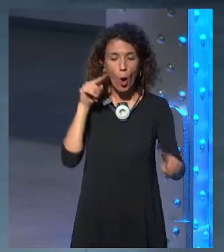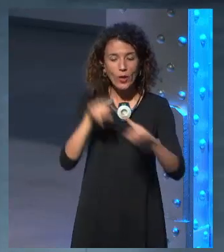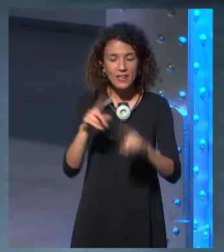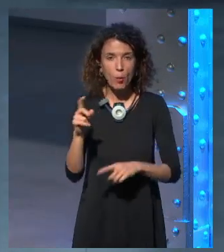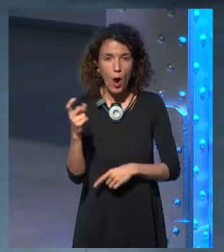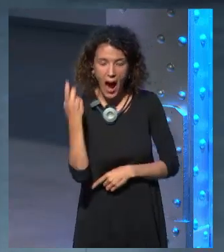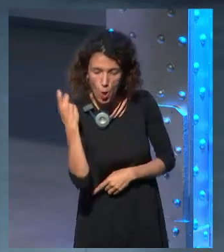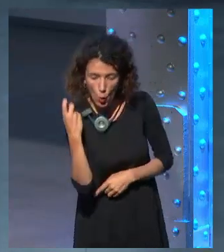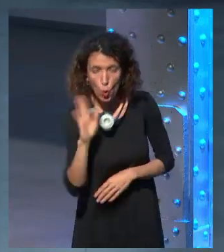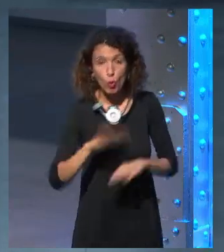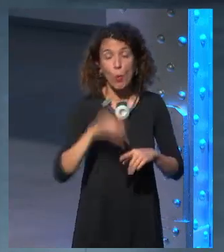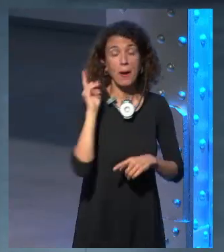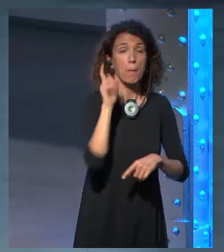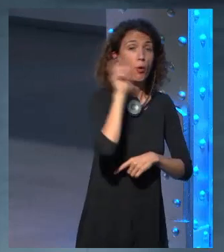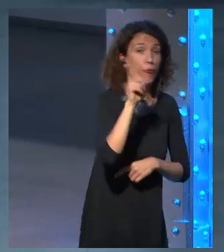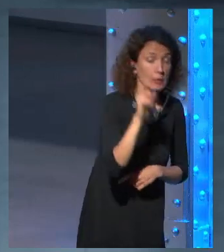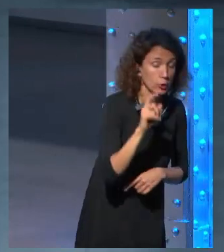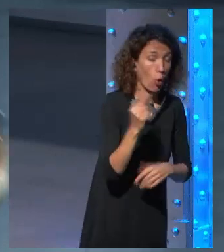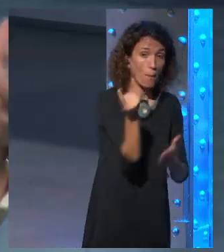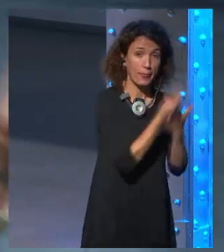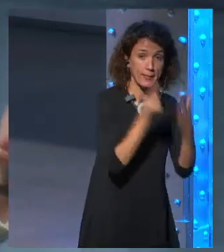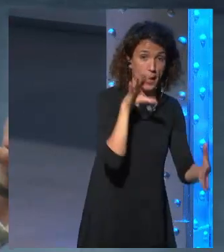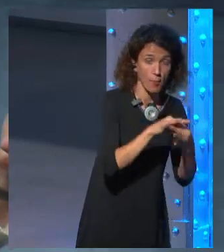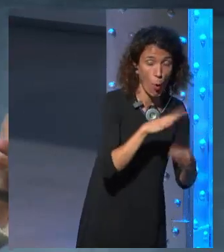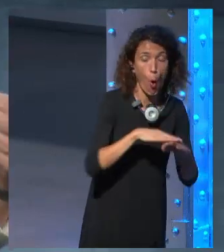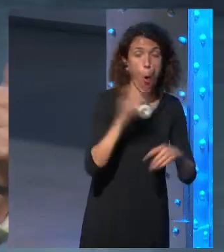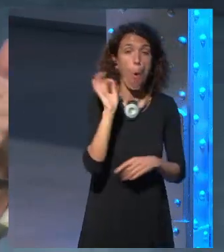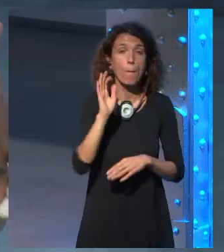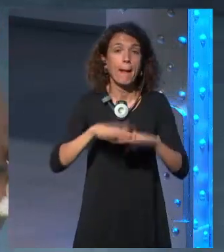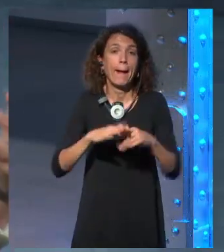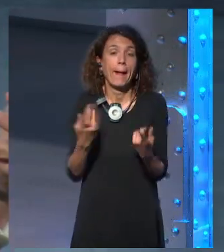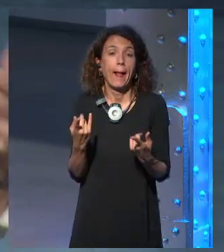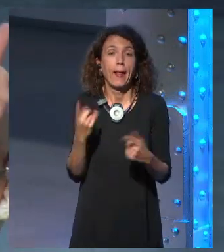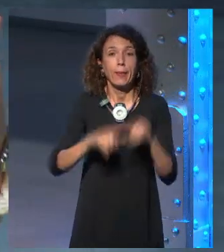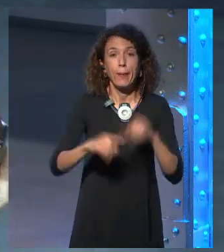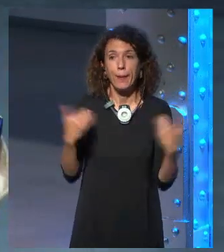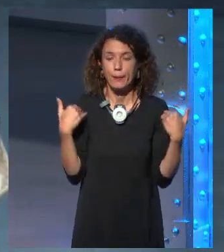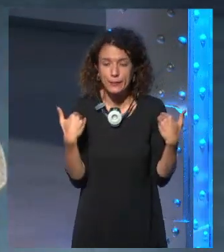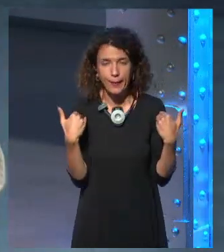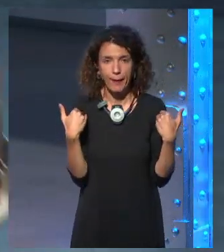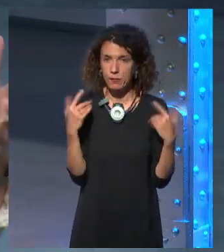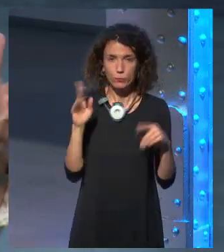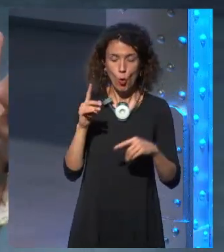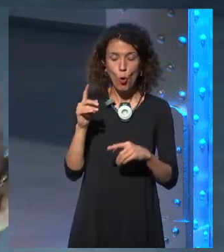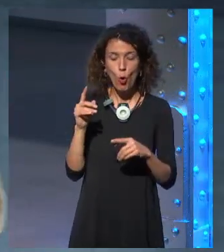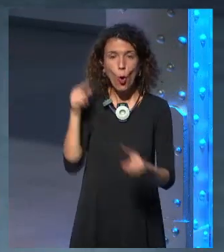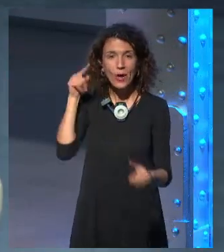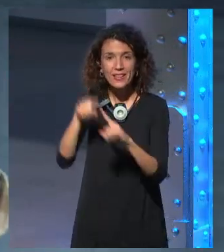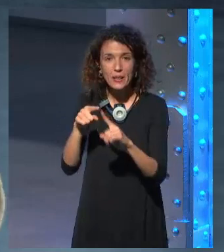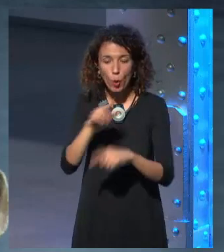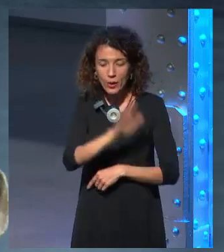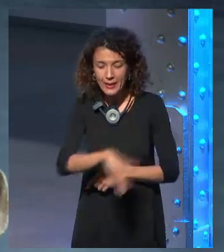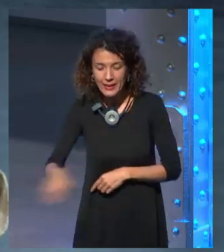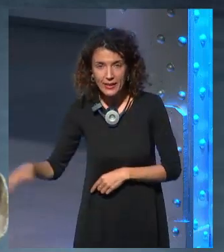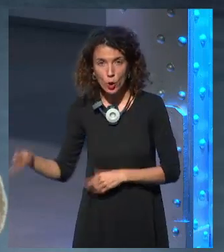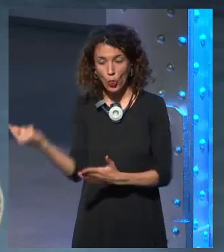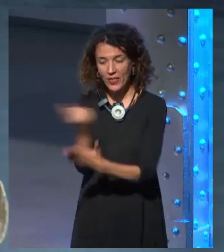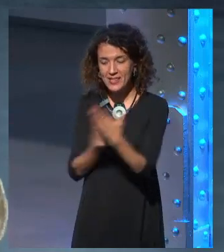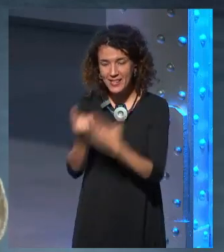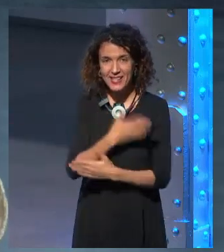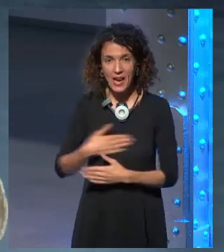or for a set of accountability measures, but if we're designing for the user, we will design the learning experience, and I've seen this in a lot of